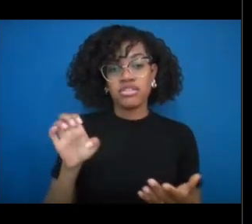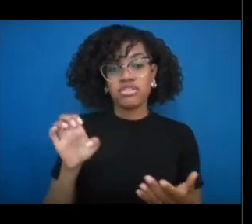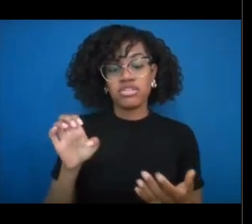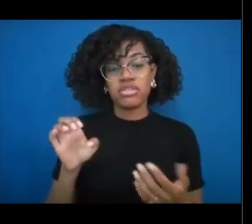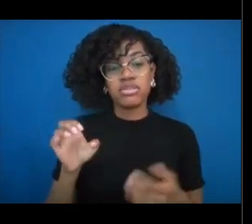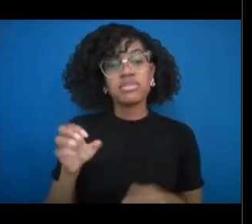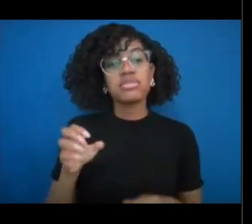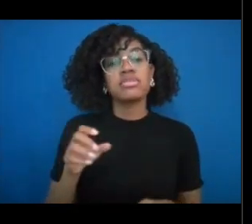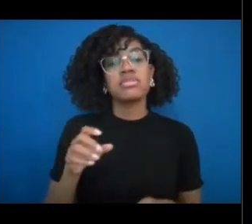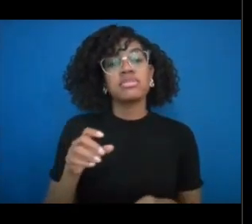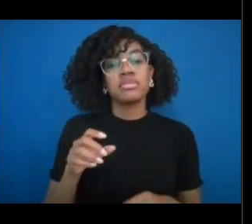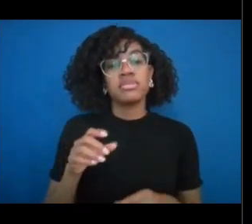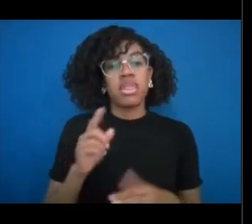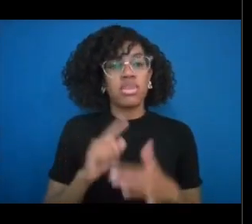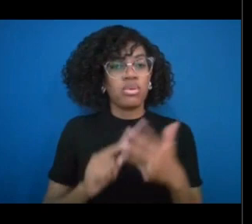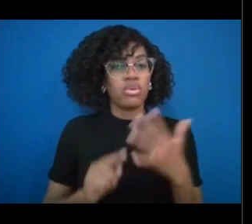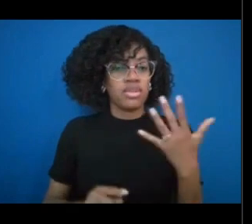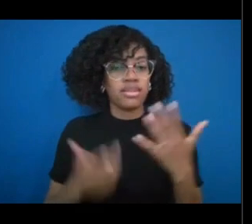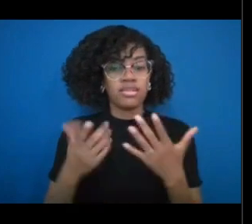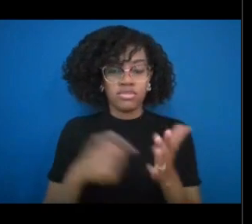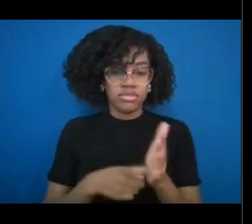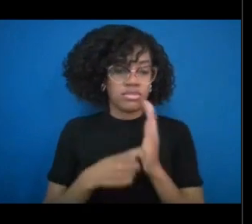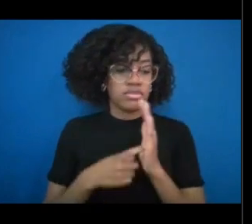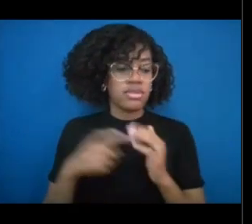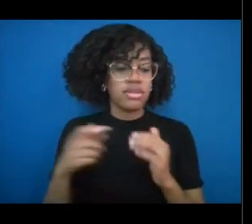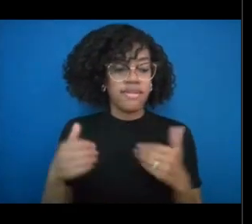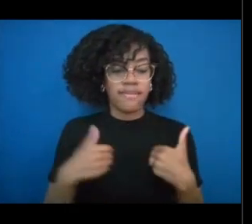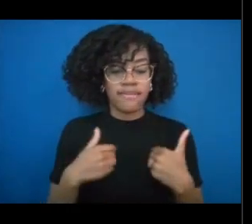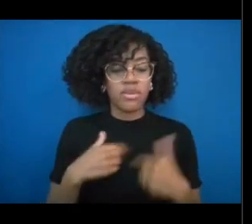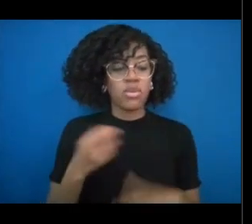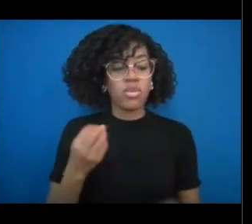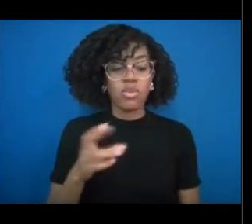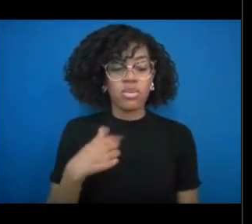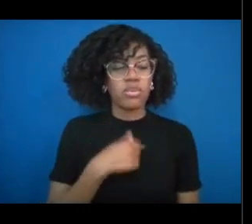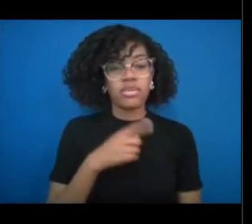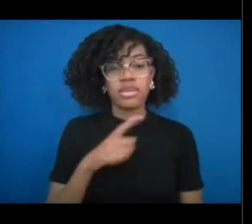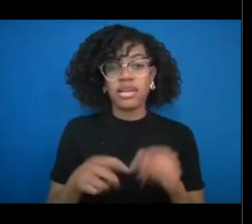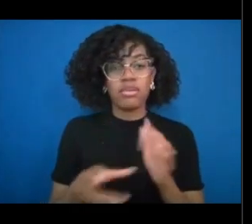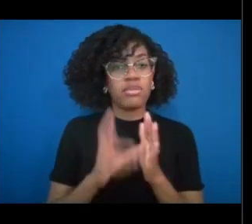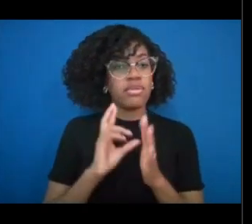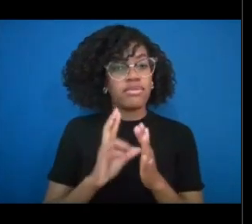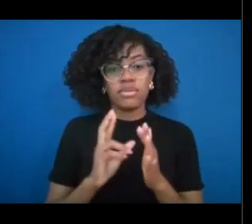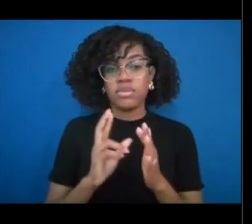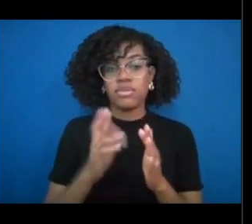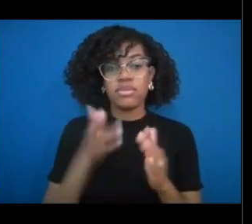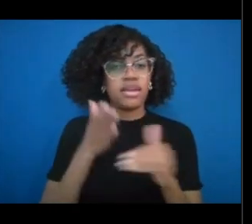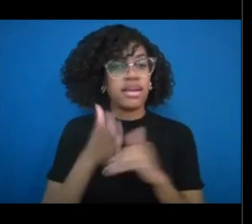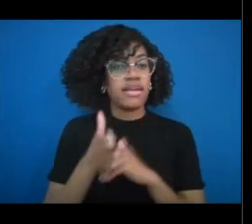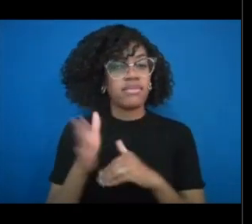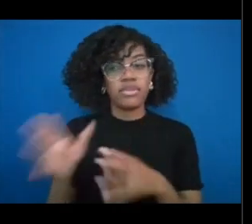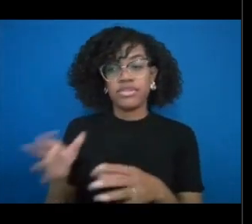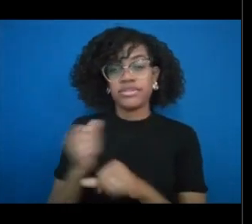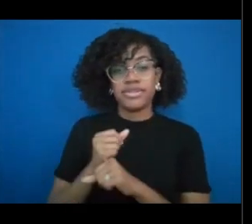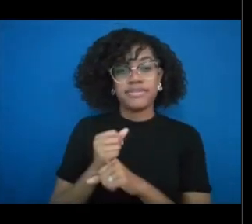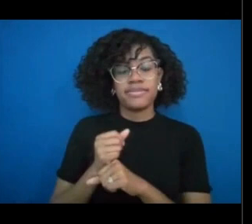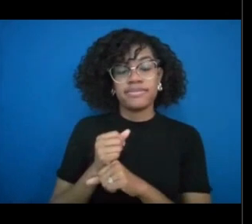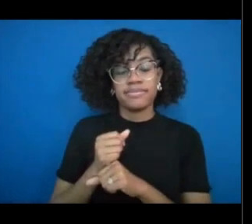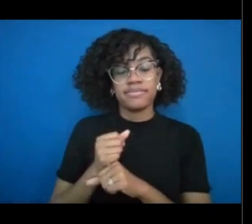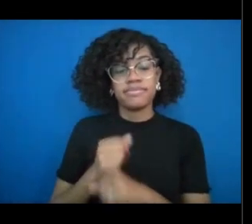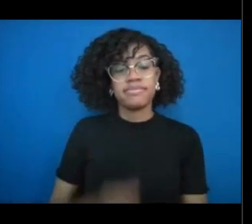Those are the elements you must have, or we will not be able to review it past that initial administrative